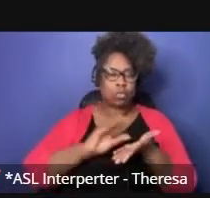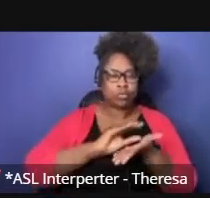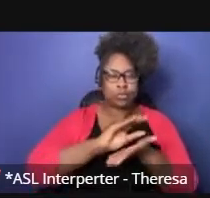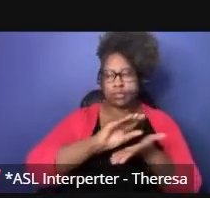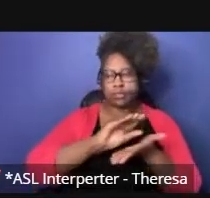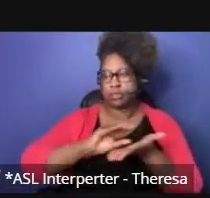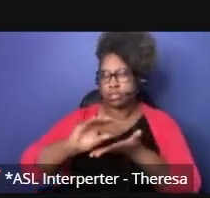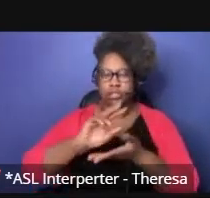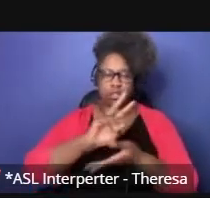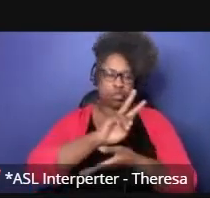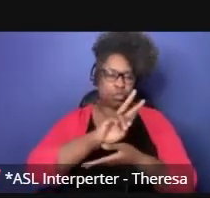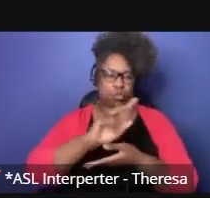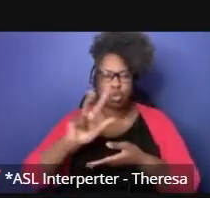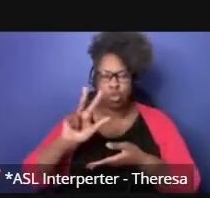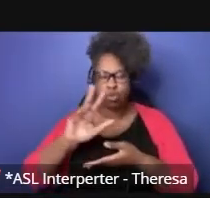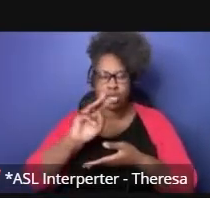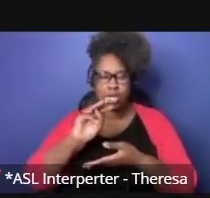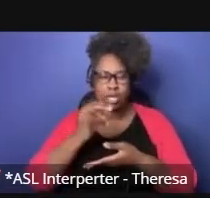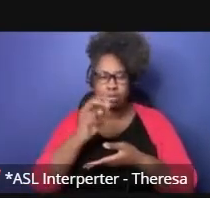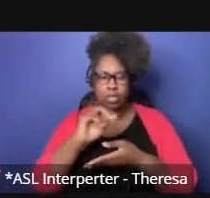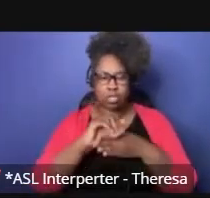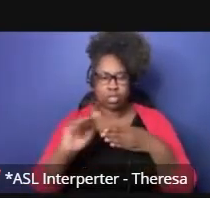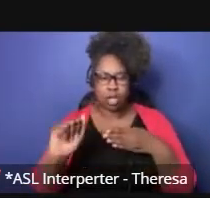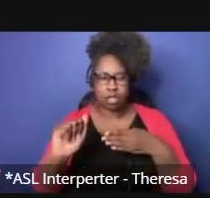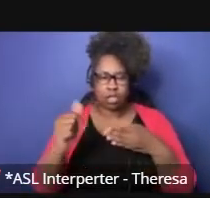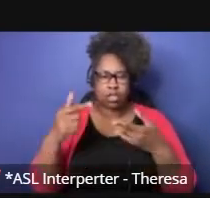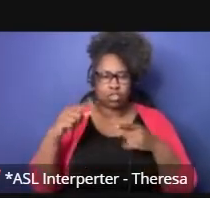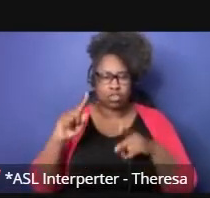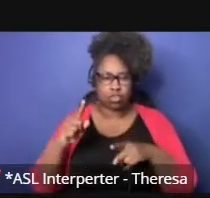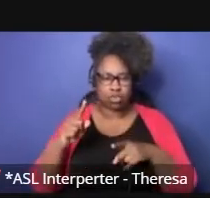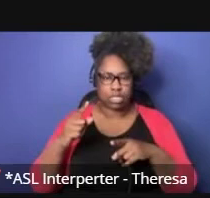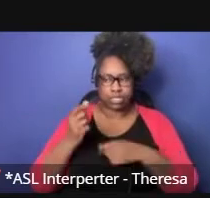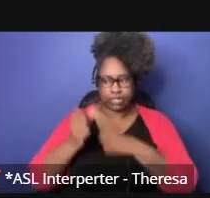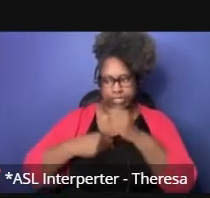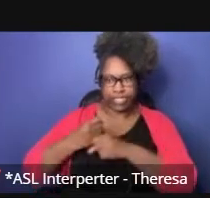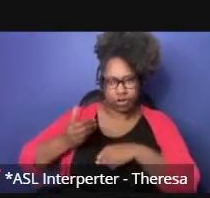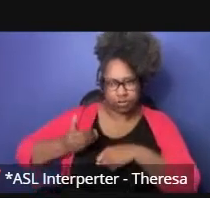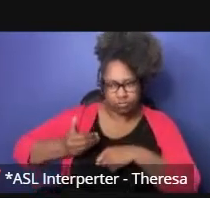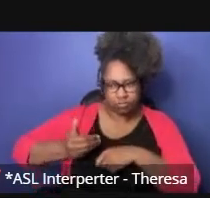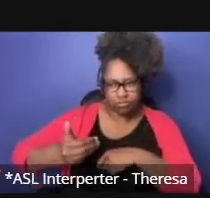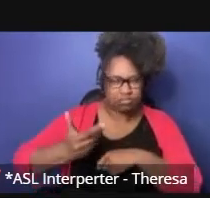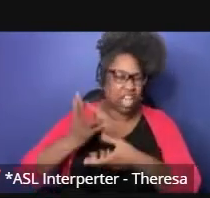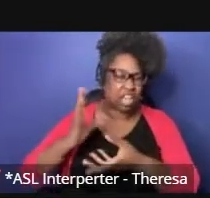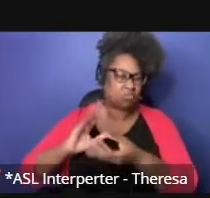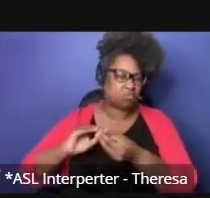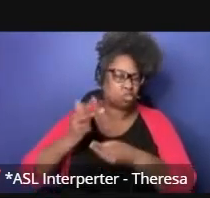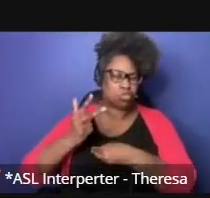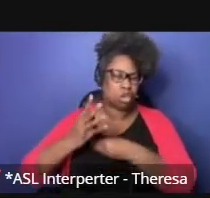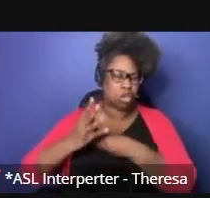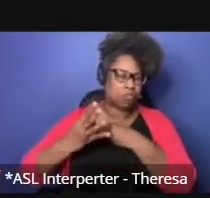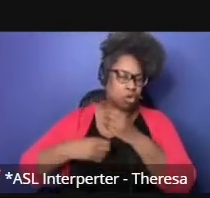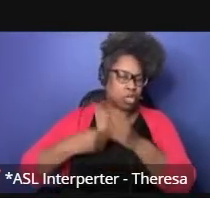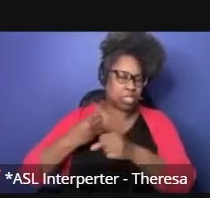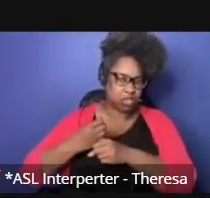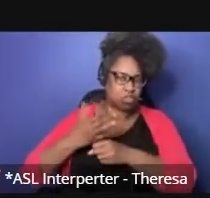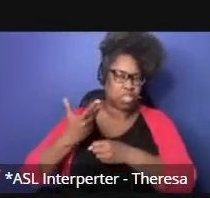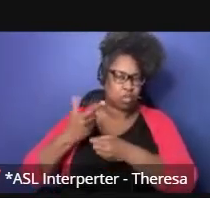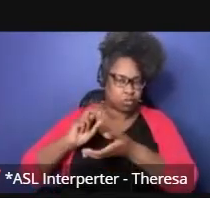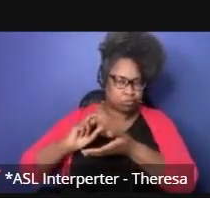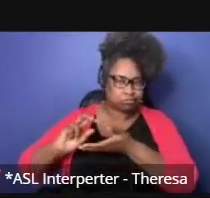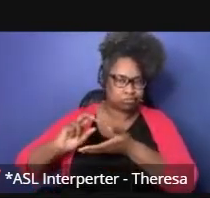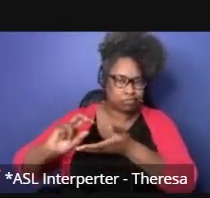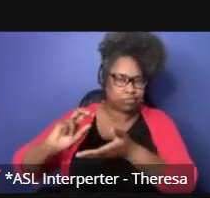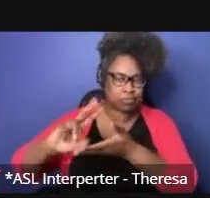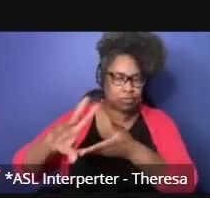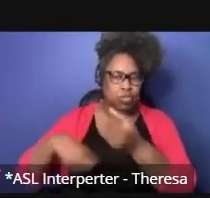$3 million over a period of years, sort of 3 to 4 years. The grants are to fund